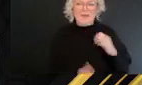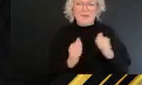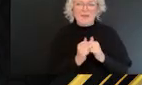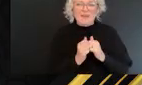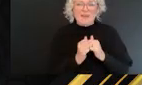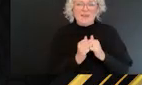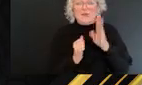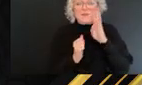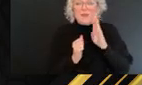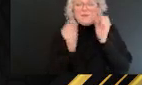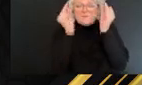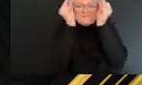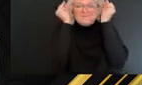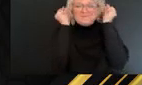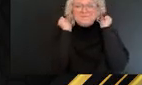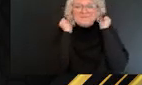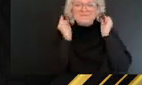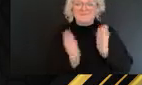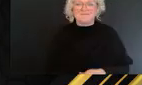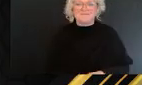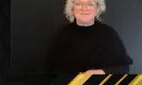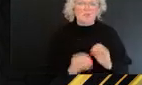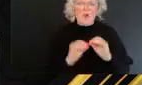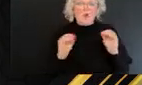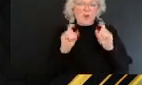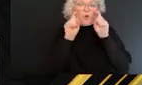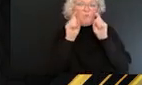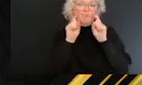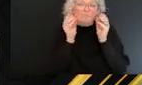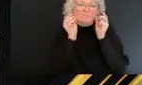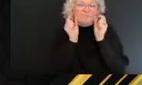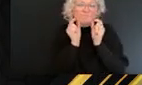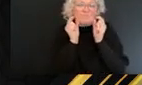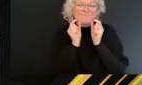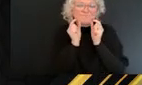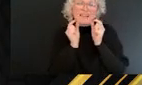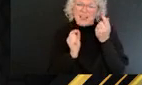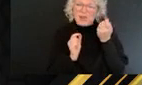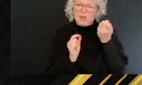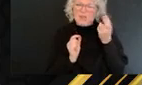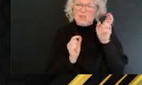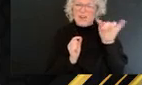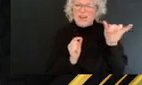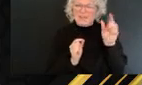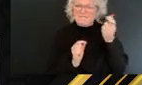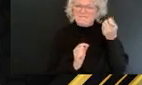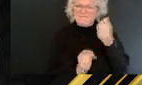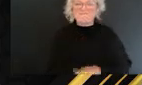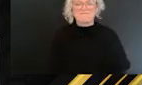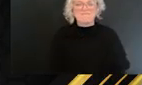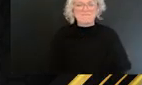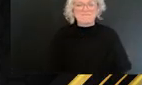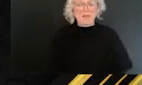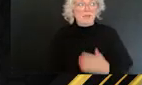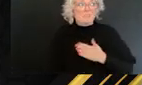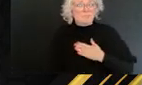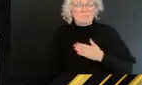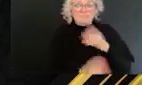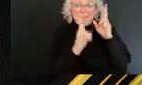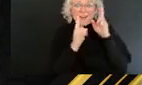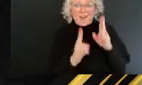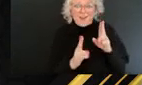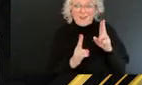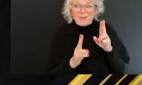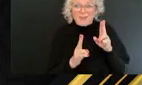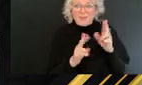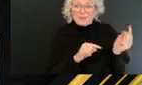with short brown hair, clean shaven, a little grayer than I'd like to be. But it's such an honor to